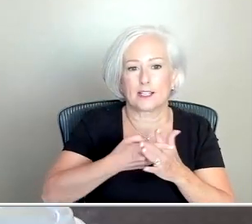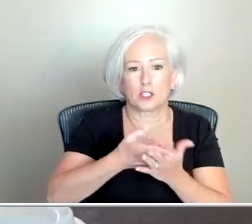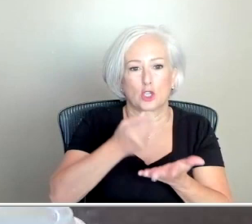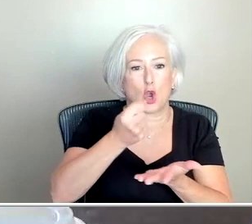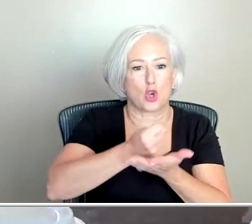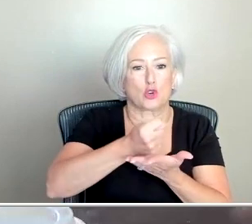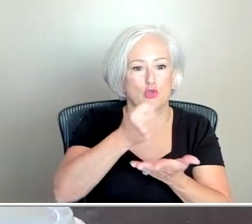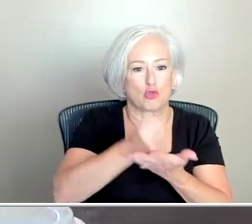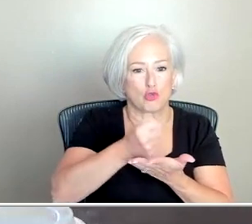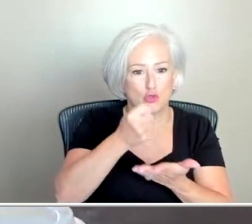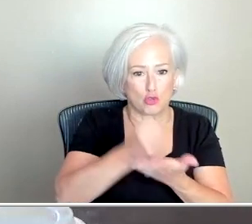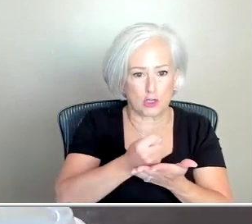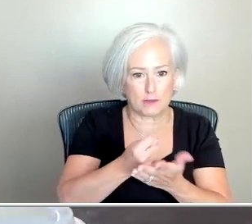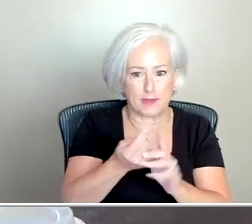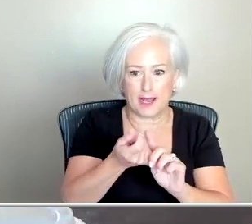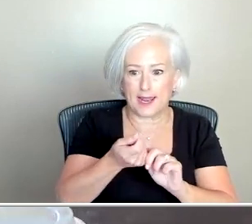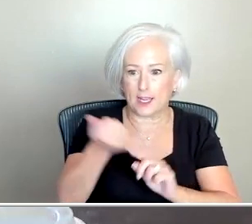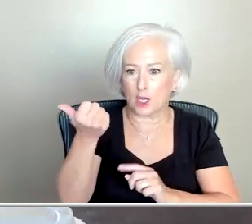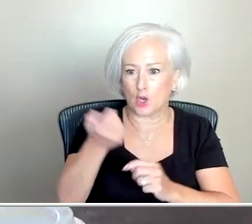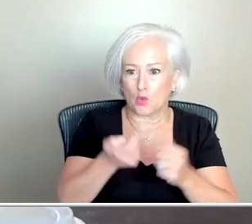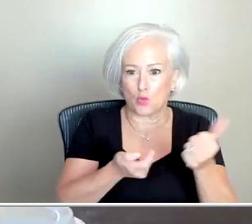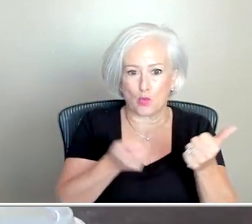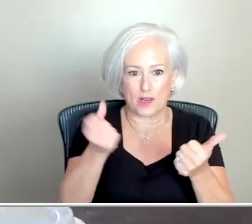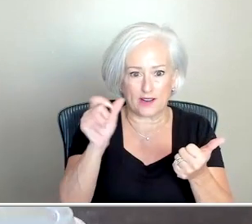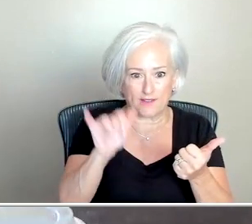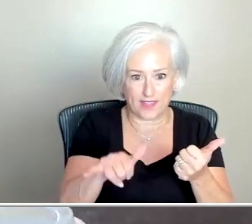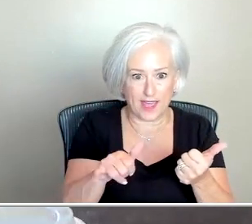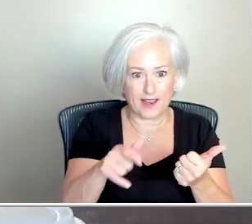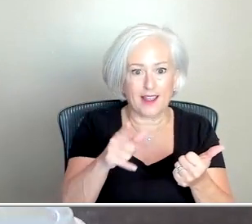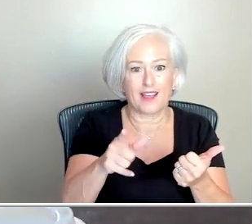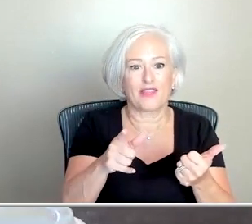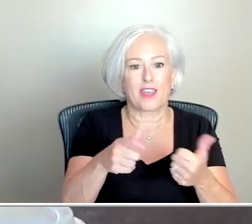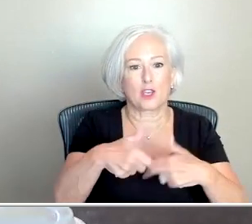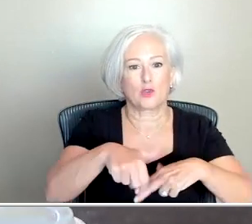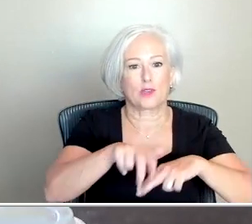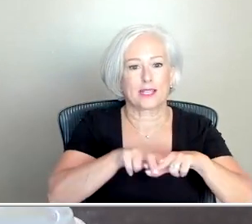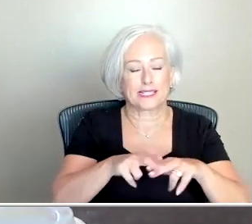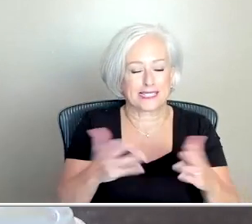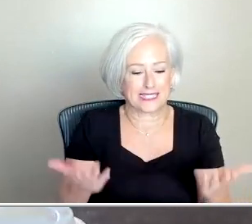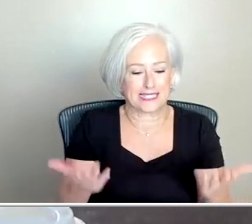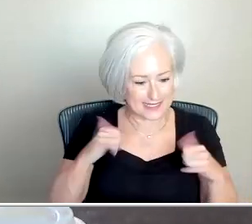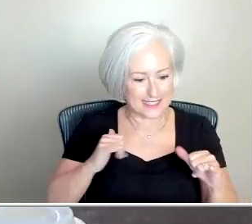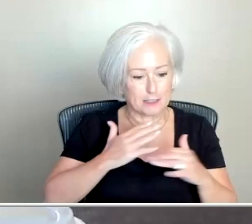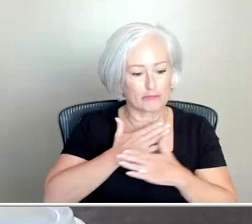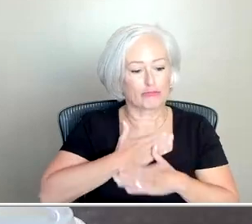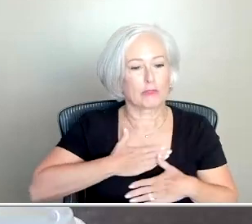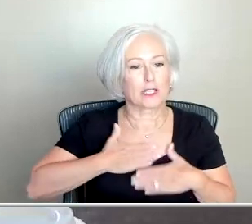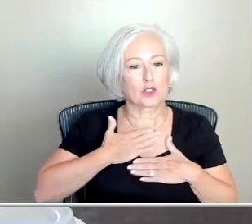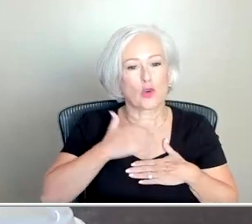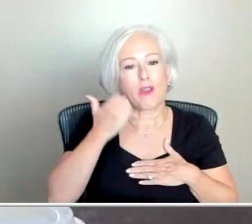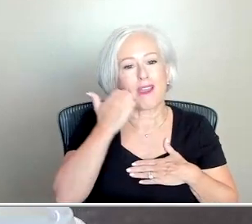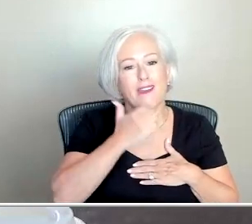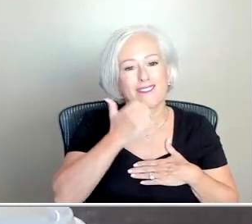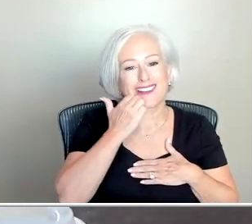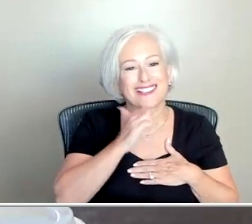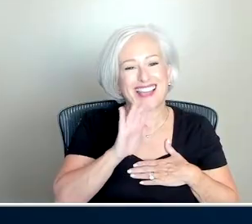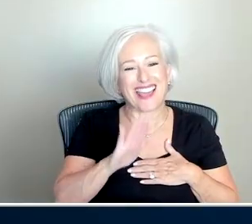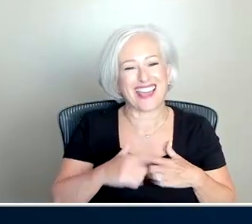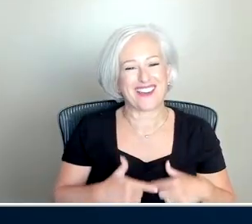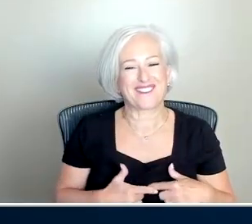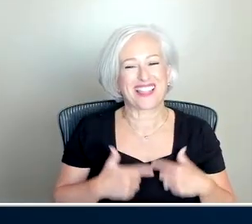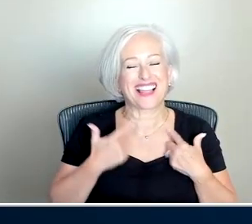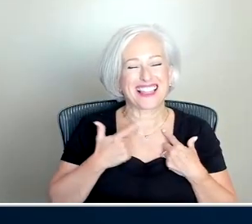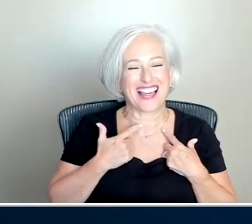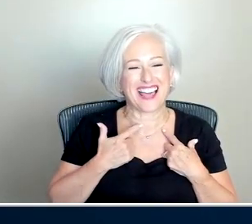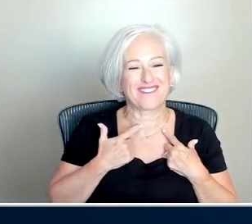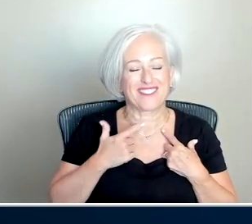rid of it. And then you can be sitting here like me and still trying to enjoy every single day of our life, which is always challenging for all of us. A